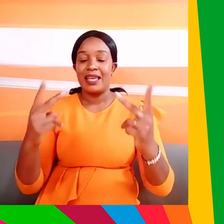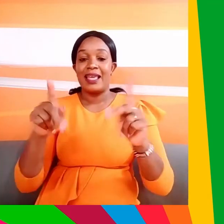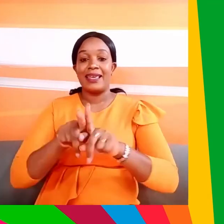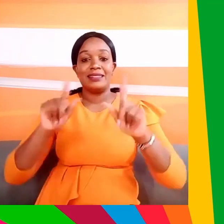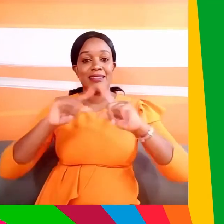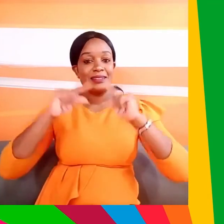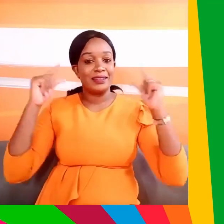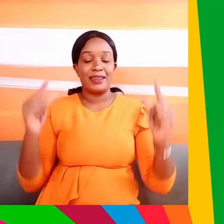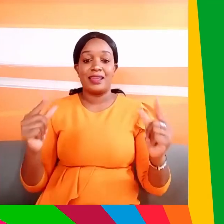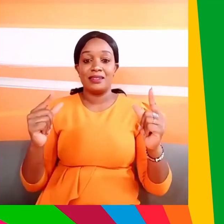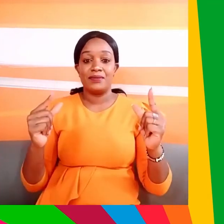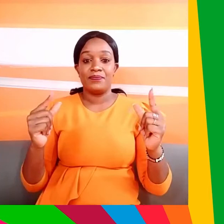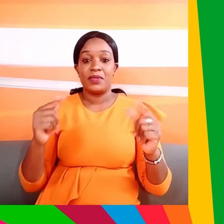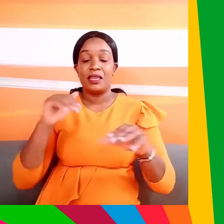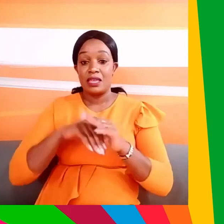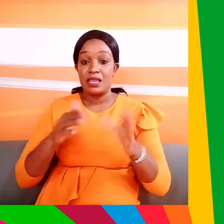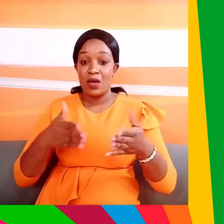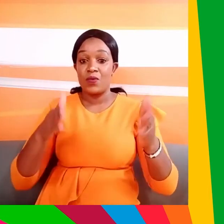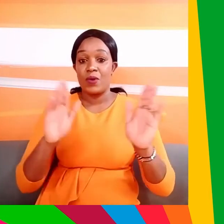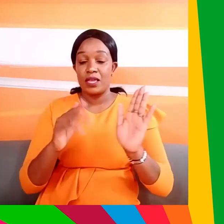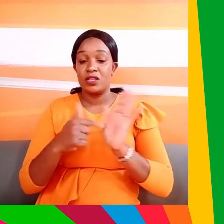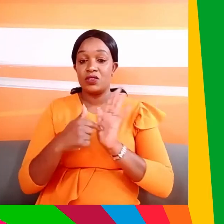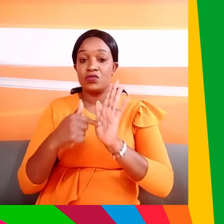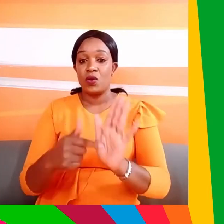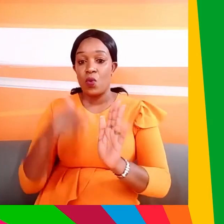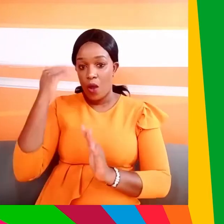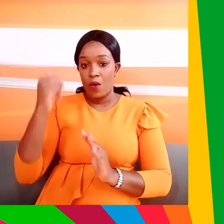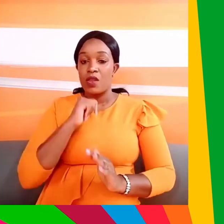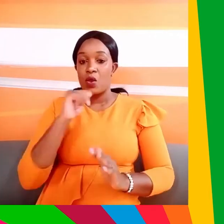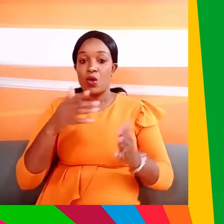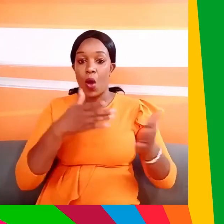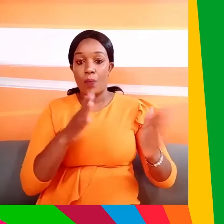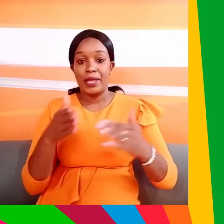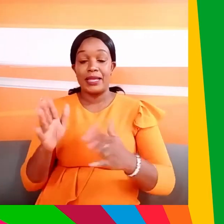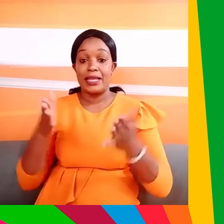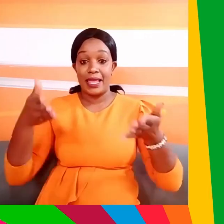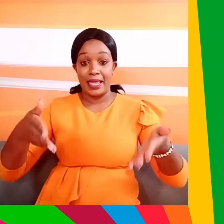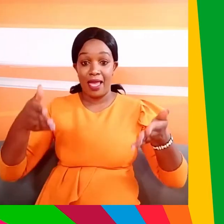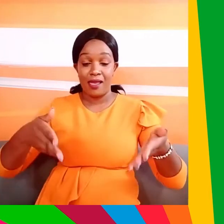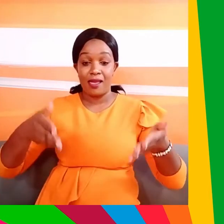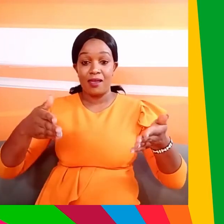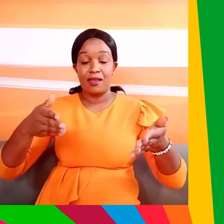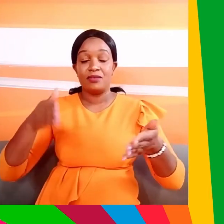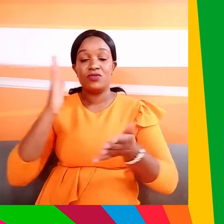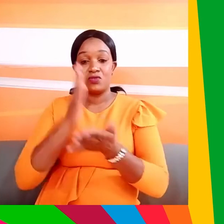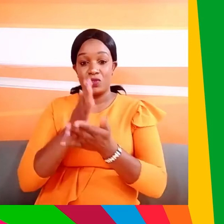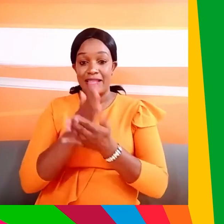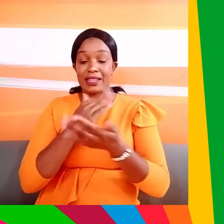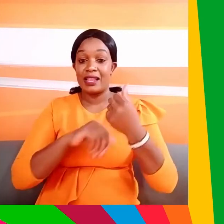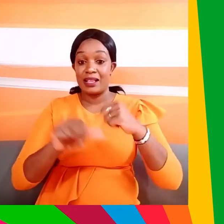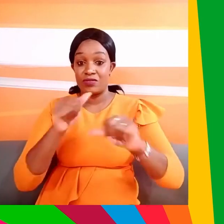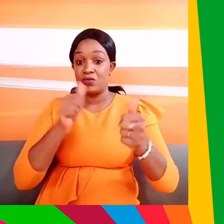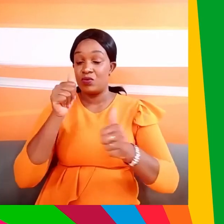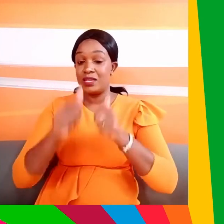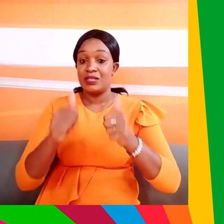intuitive. In a way, it's kind of like, why are we not already here? And how sad actually that it's taken this reset, this great